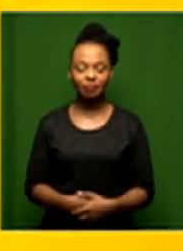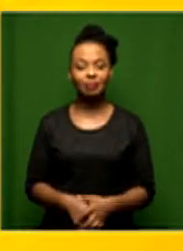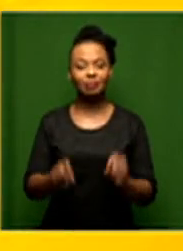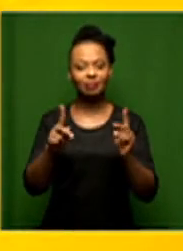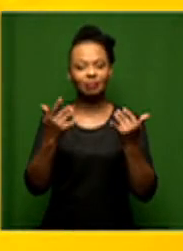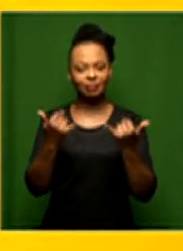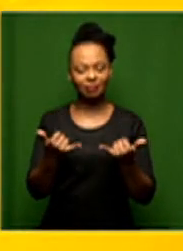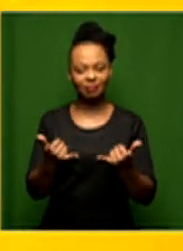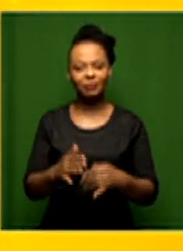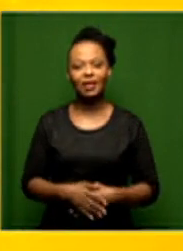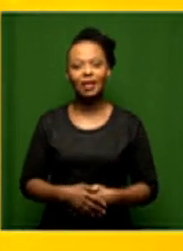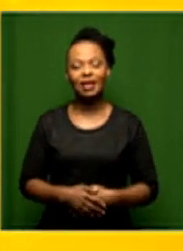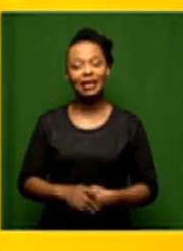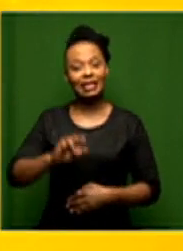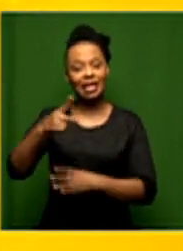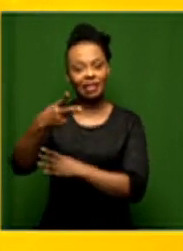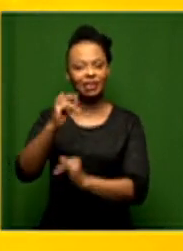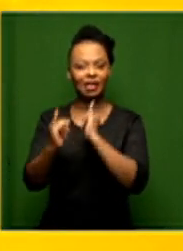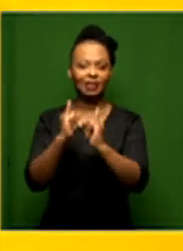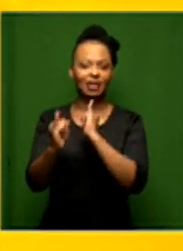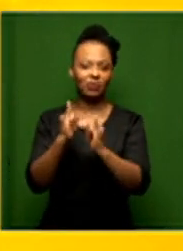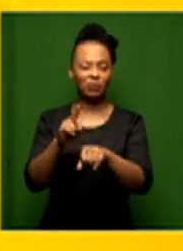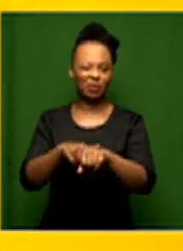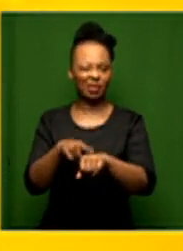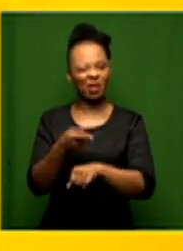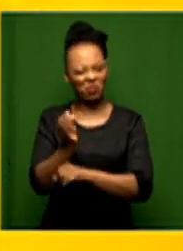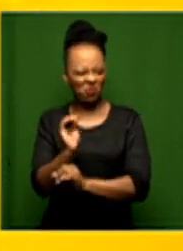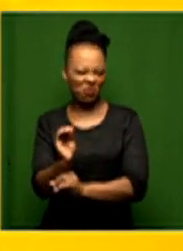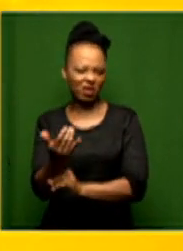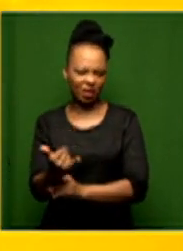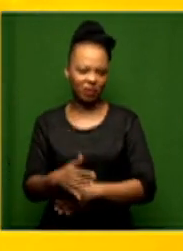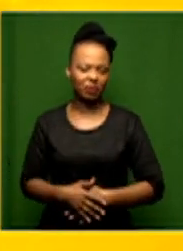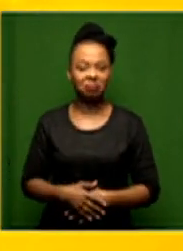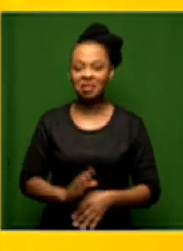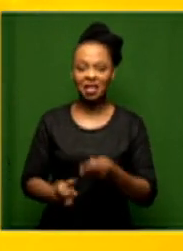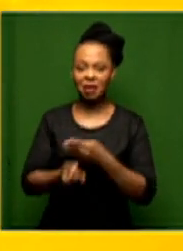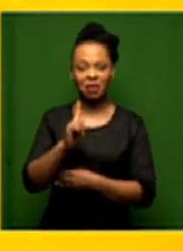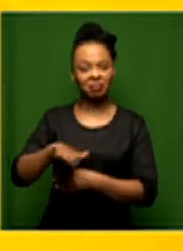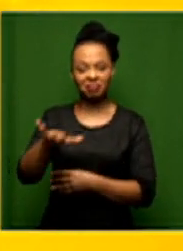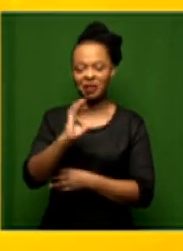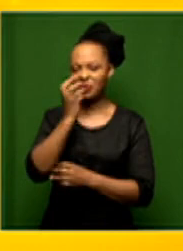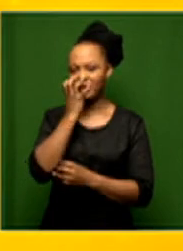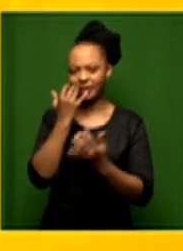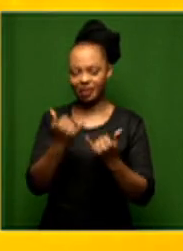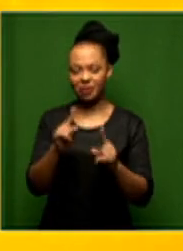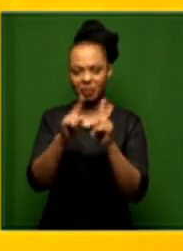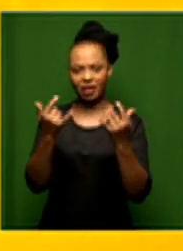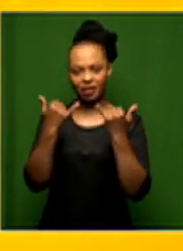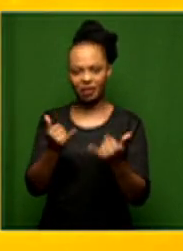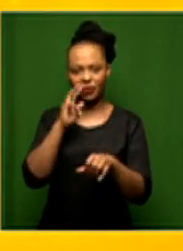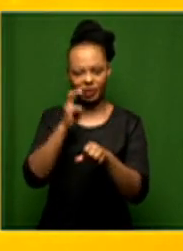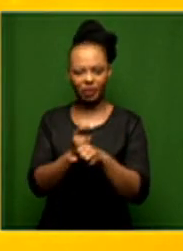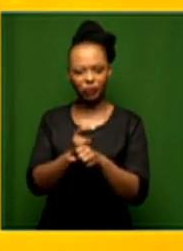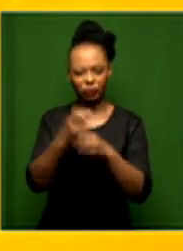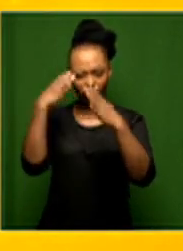All right, let's get into the next interview. We've still got some time. Everything up in there, obviously, with what's happening in Bloemfontein at the moment. But we've got to talk